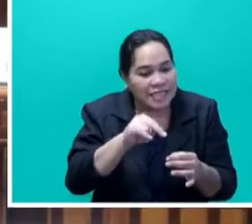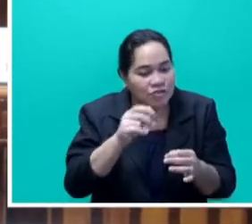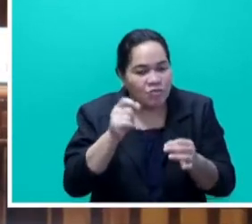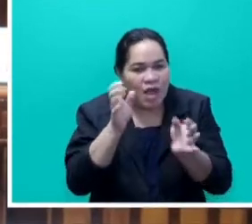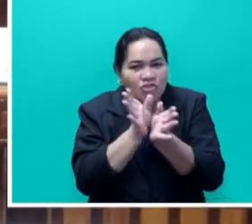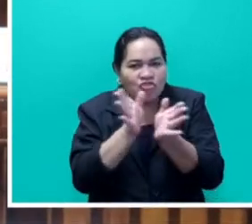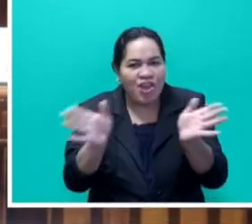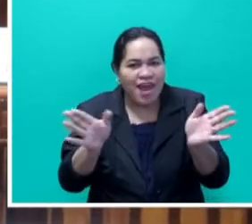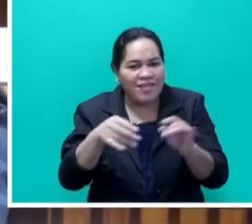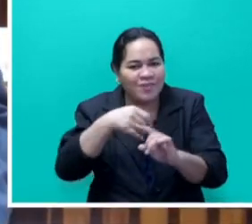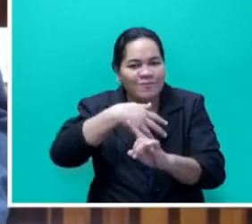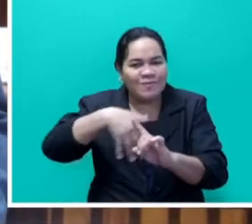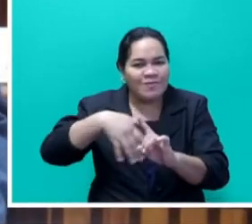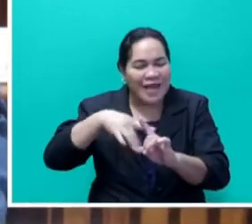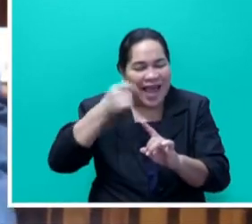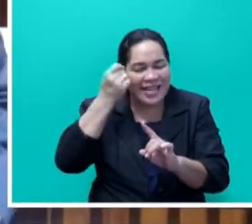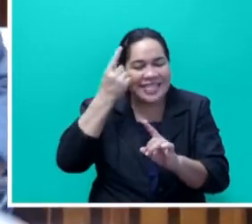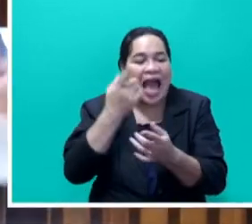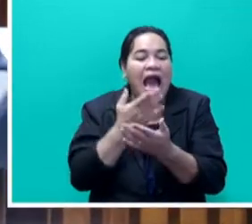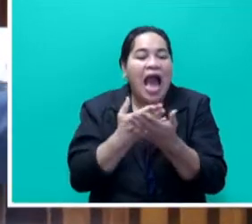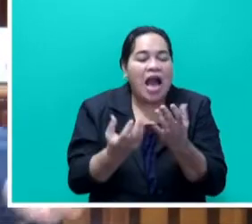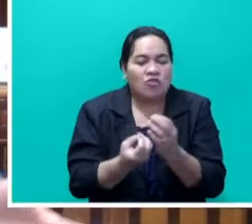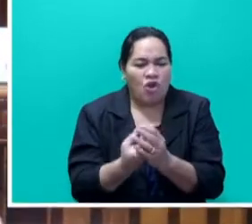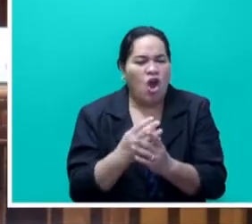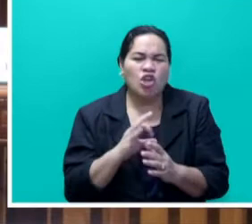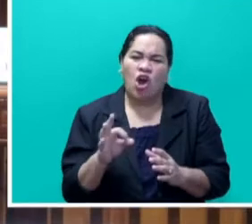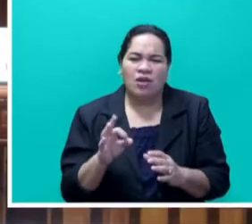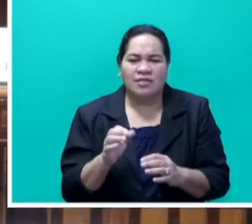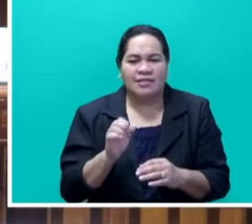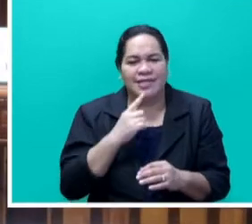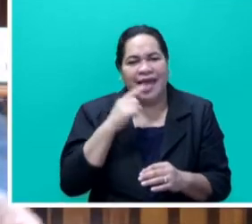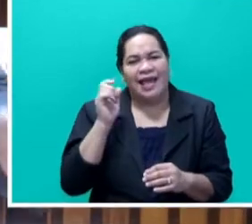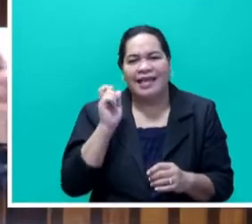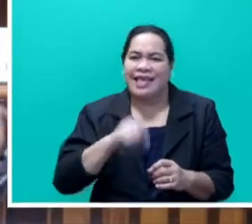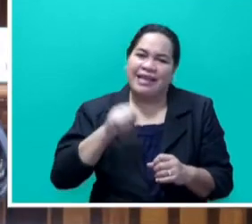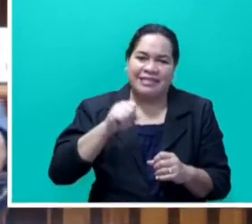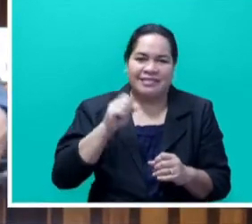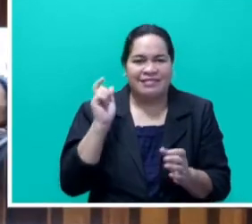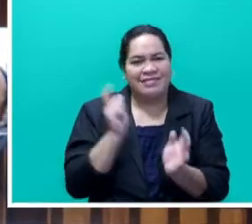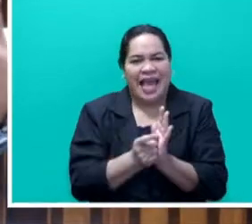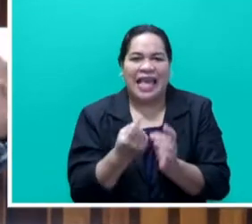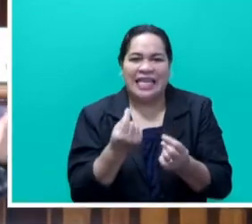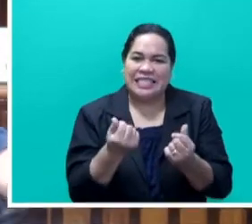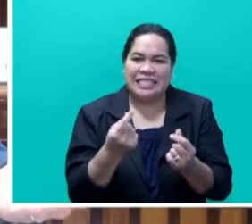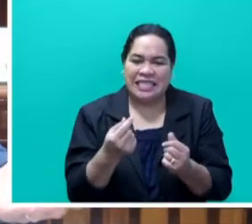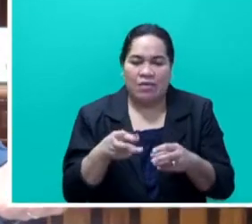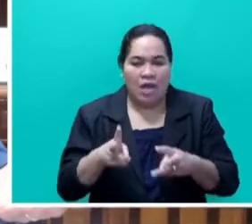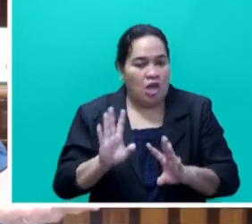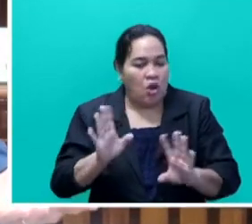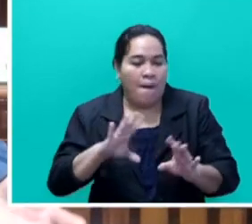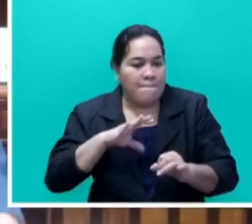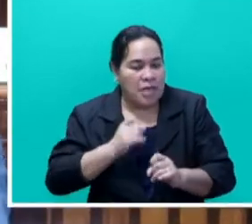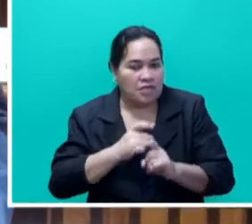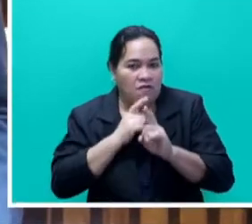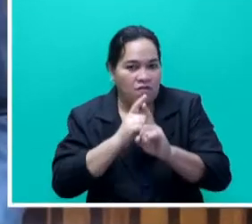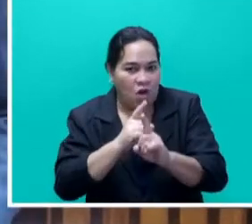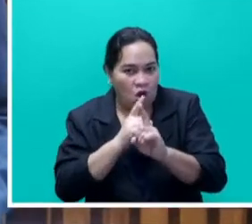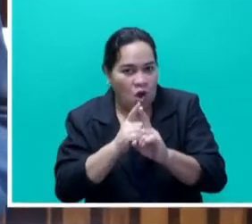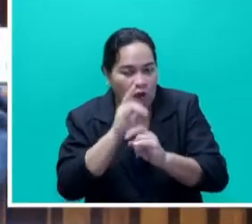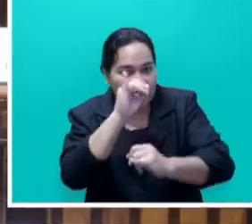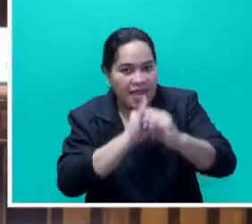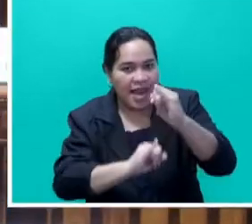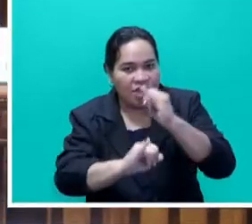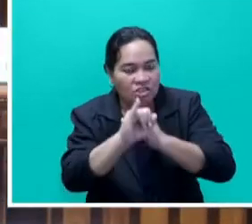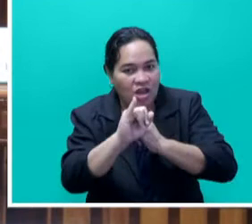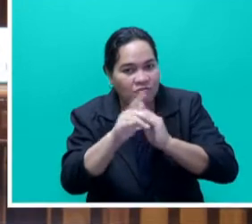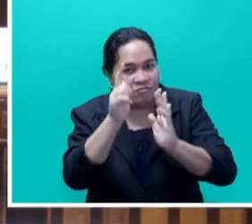this hemp can be grown. Simply don't pluck it out of the air. You have to ensure that you also comply with international standards. We don't,